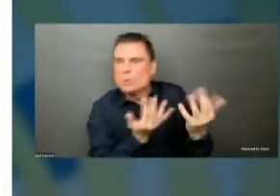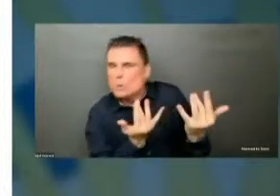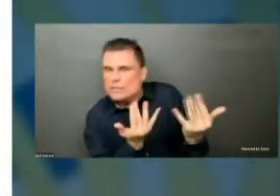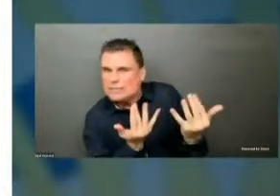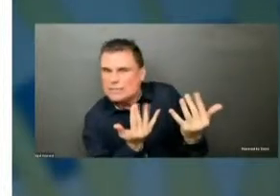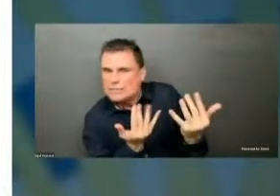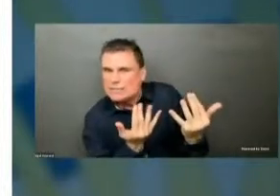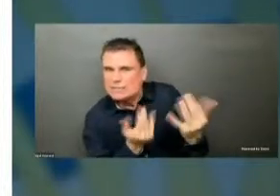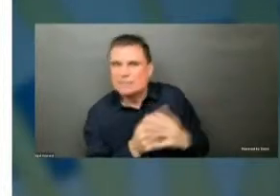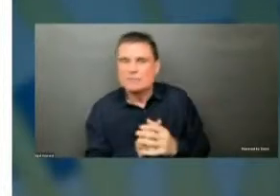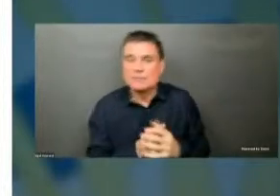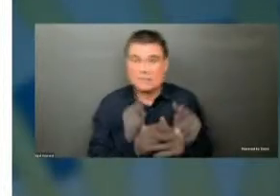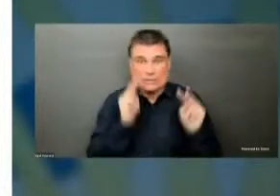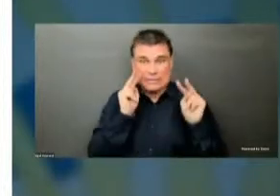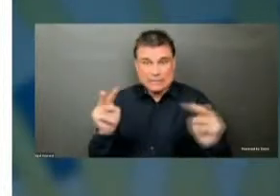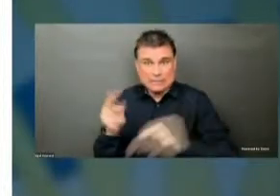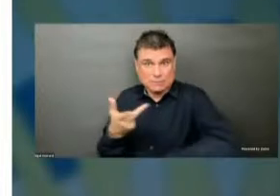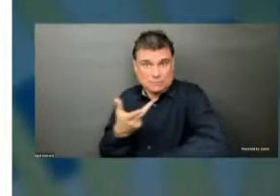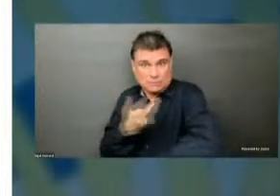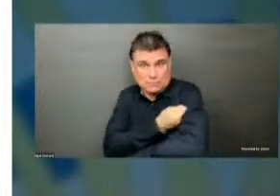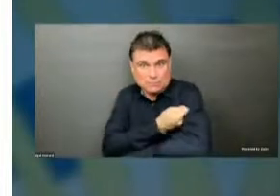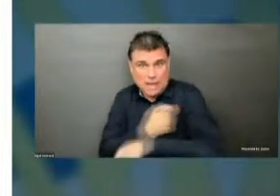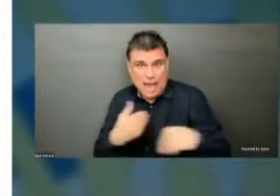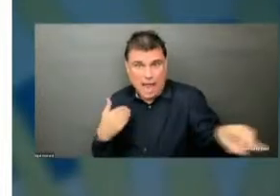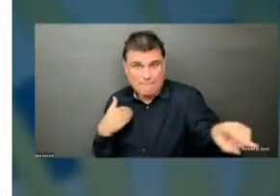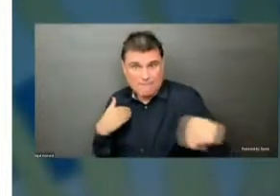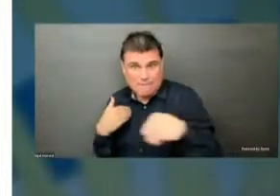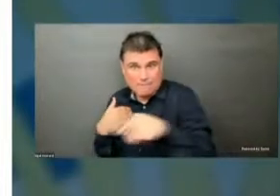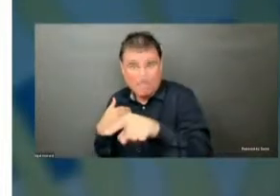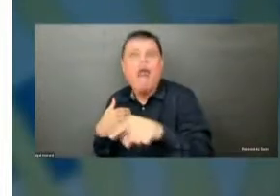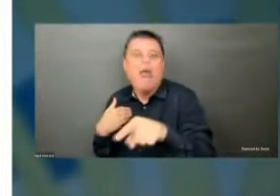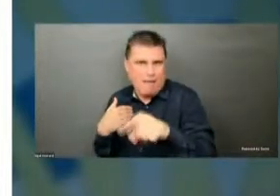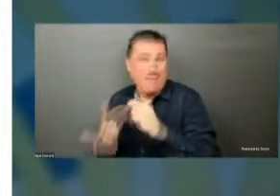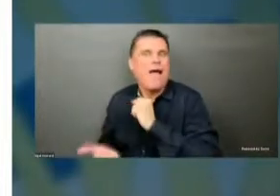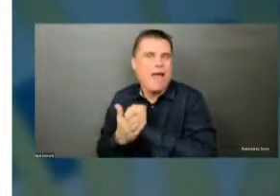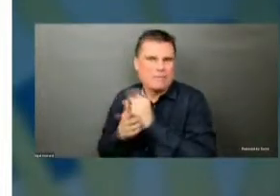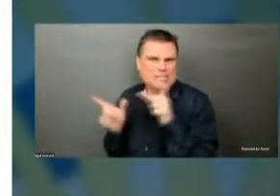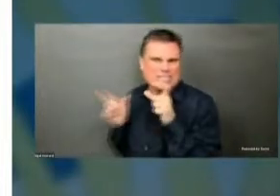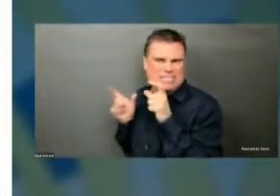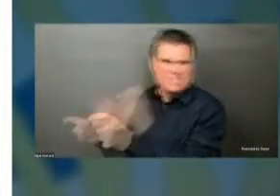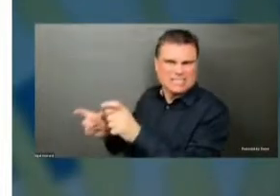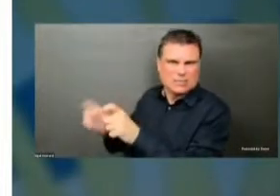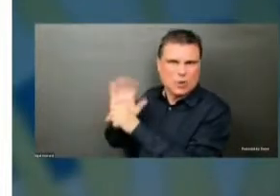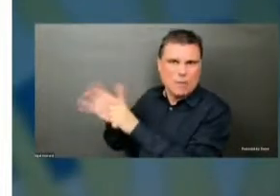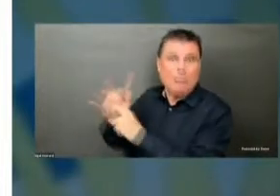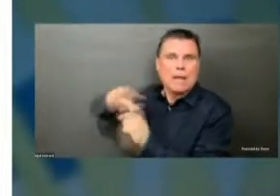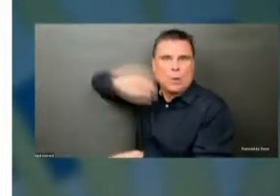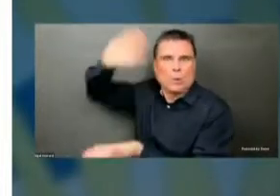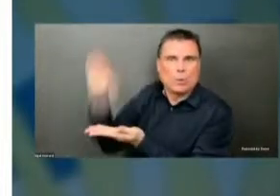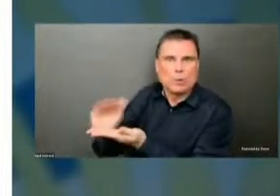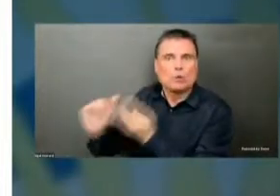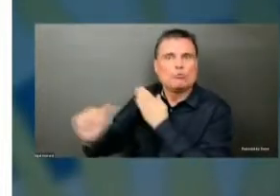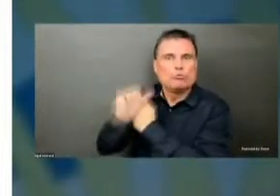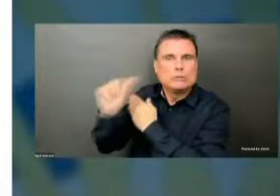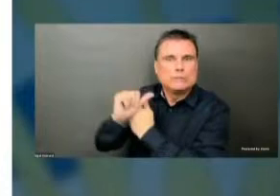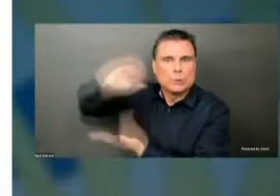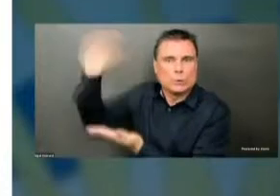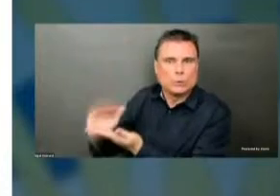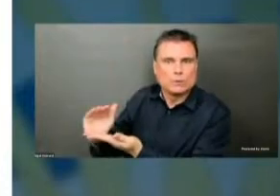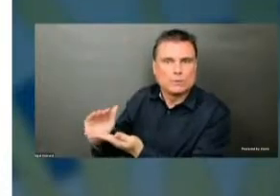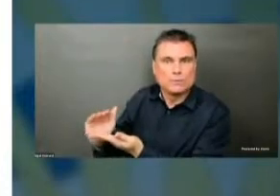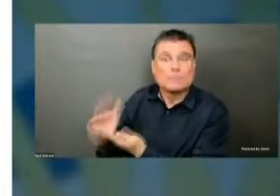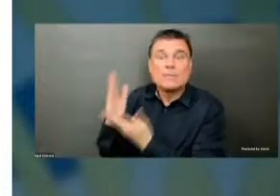rapidly. However, unfortunately, some people are still in the acute phase of infection and can't be vaccinated, but we